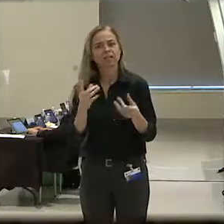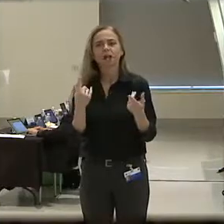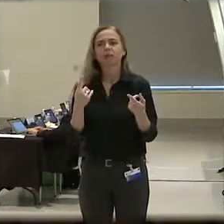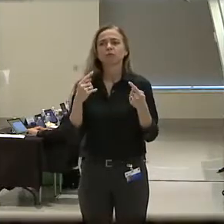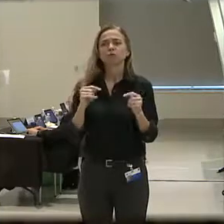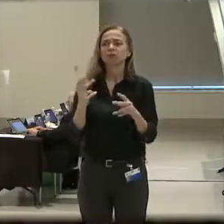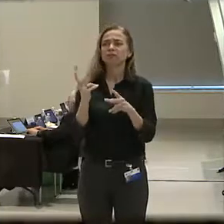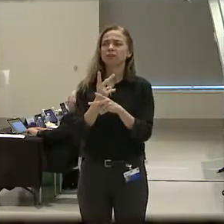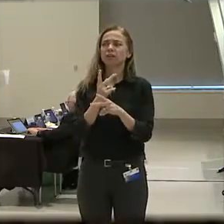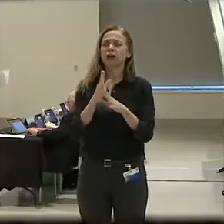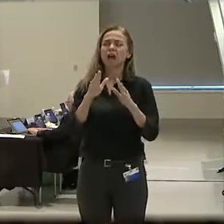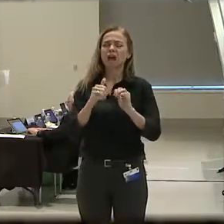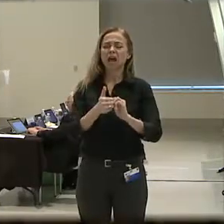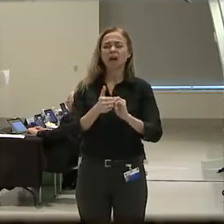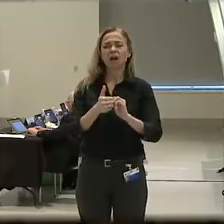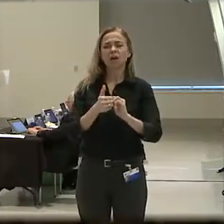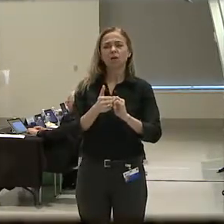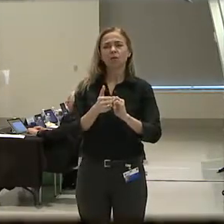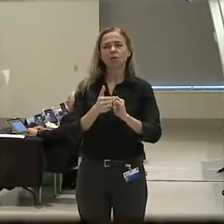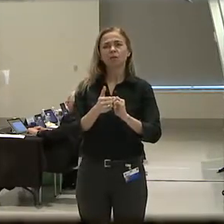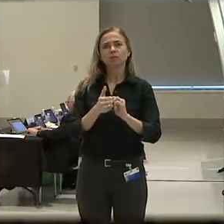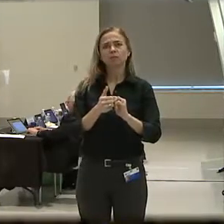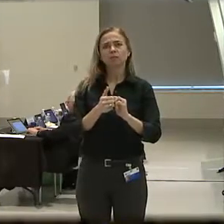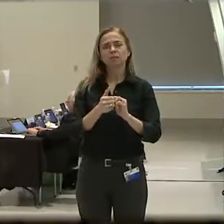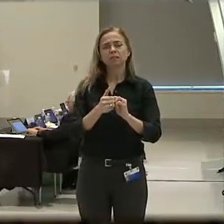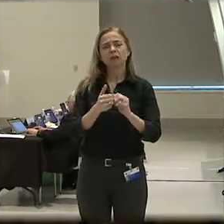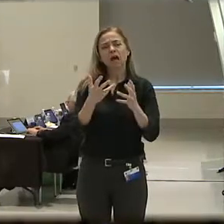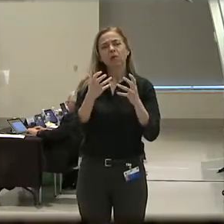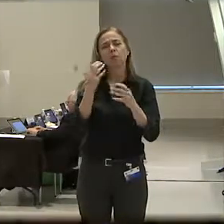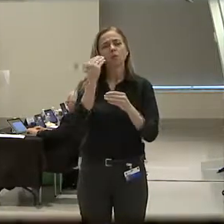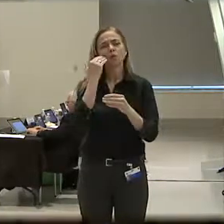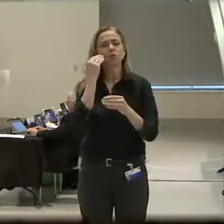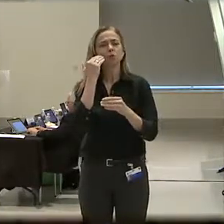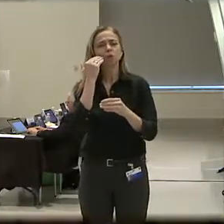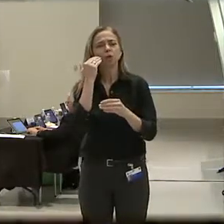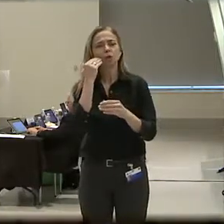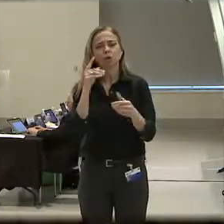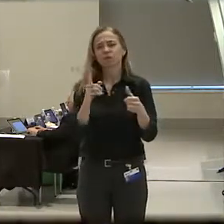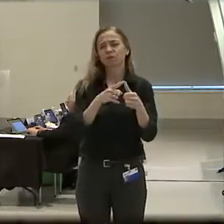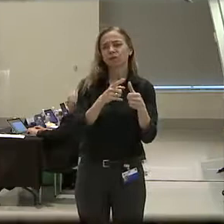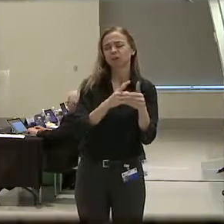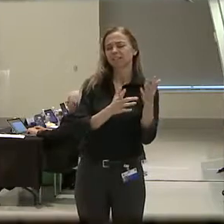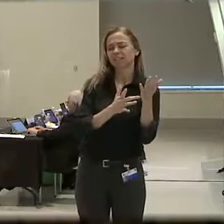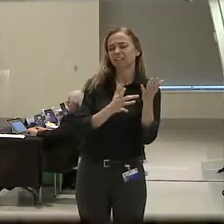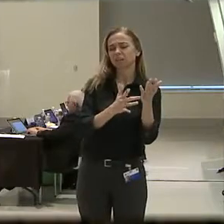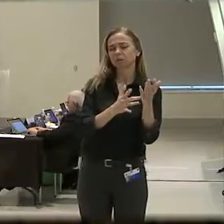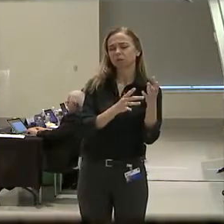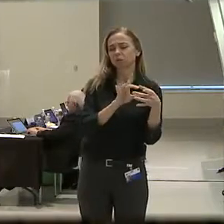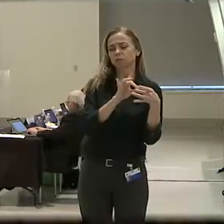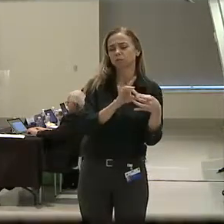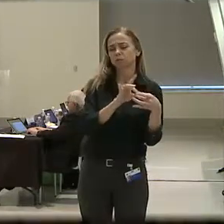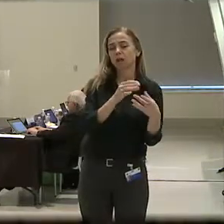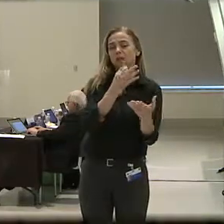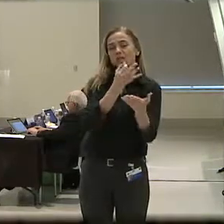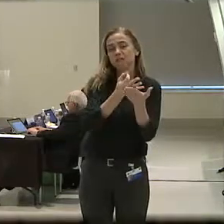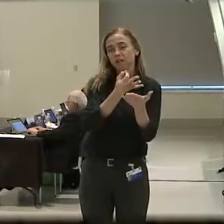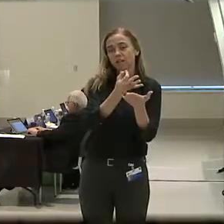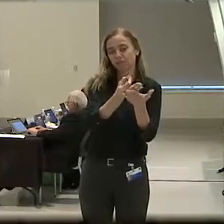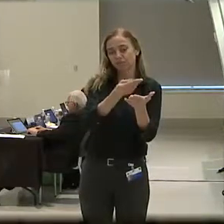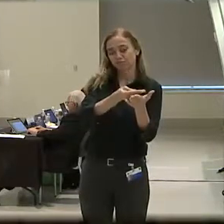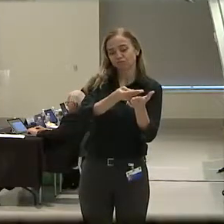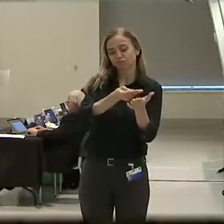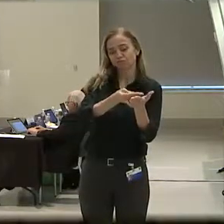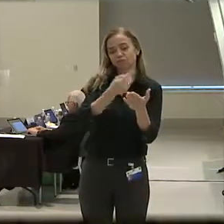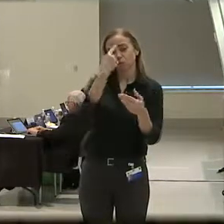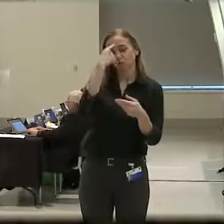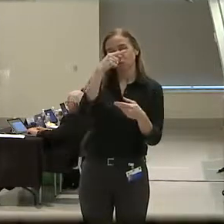about how we take this to scale, and what I'd be interested in knowing, first as a technical matter, Chief, is the funding